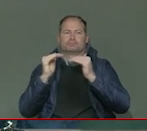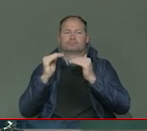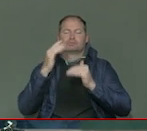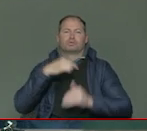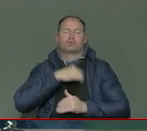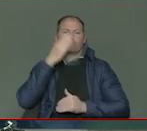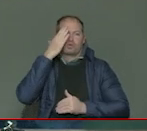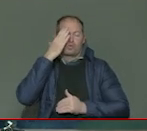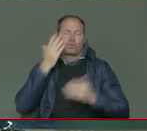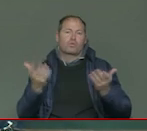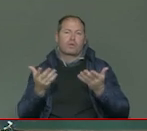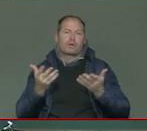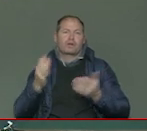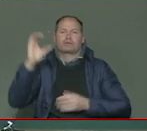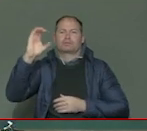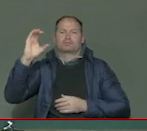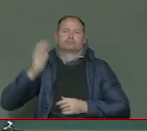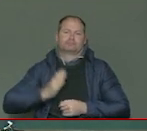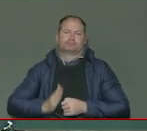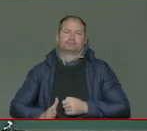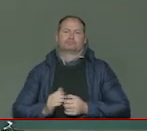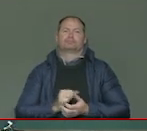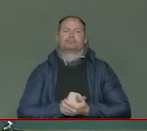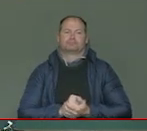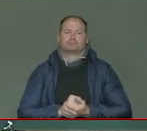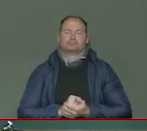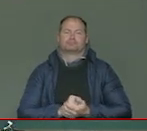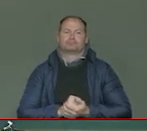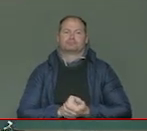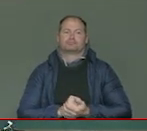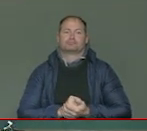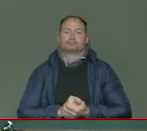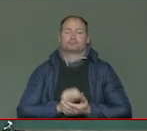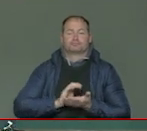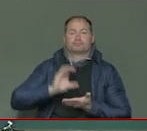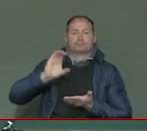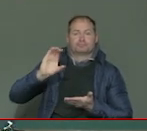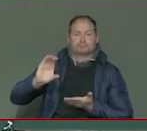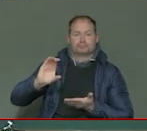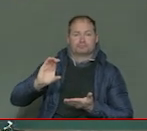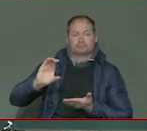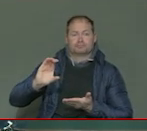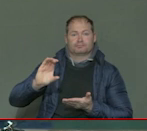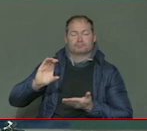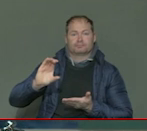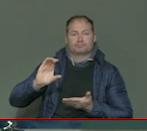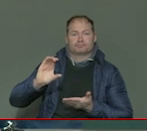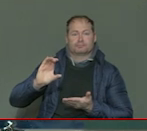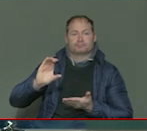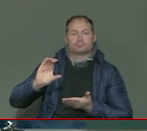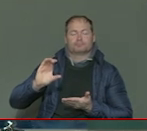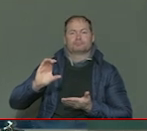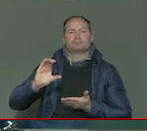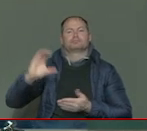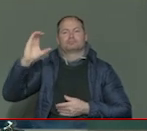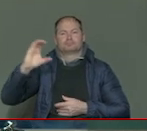the credit side. The outstanding deposit must be on the credit side. So we